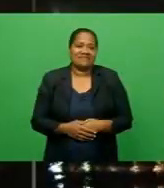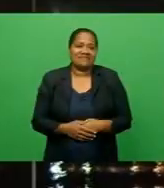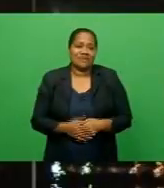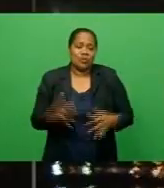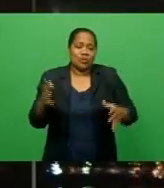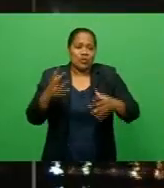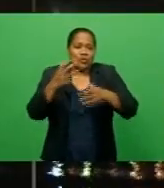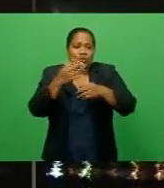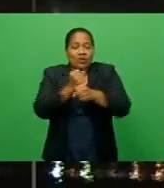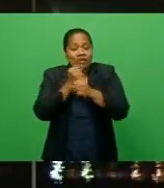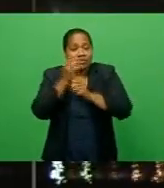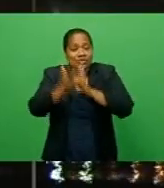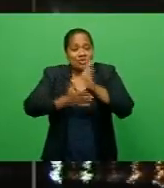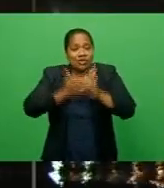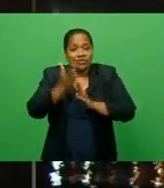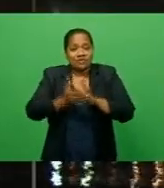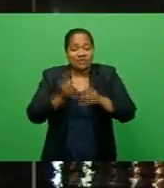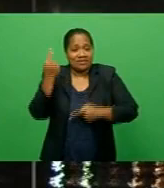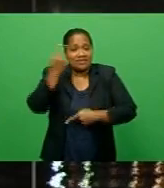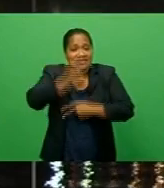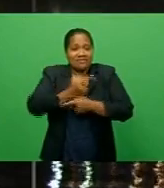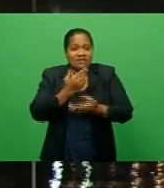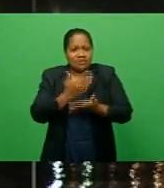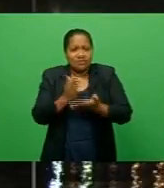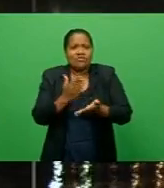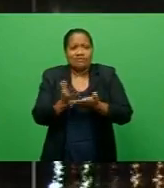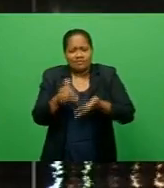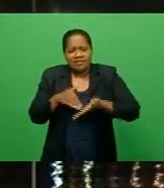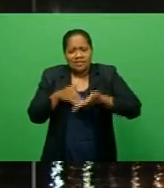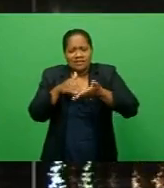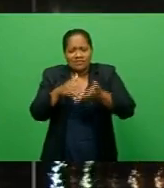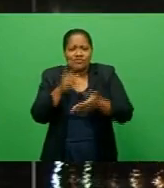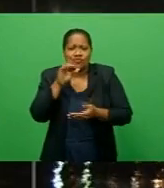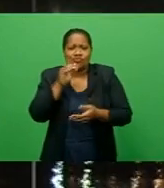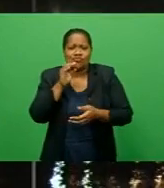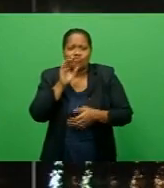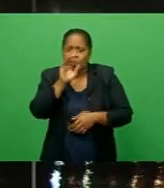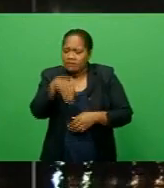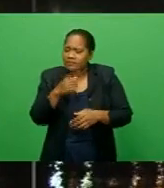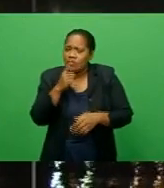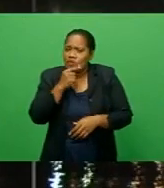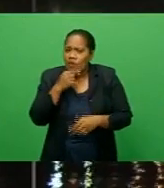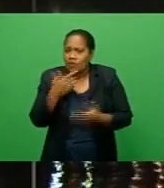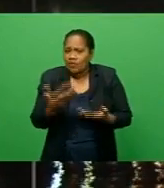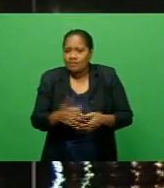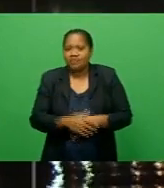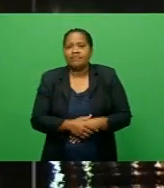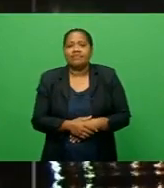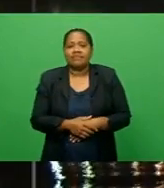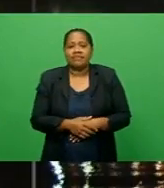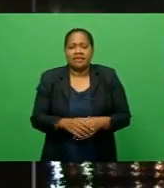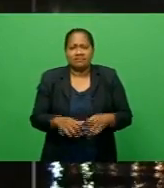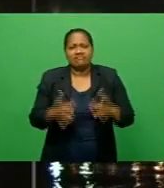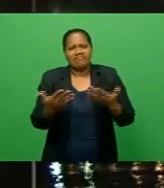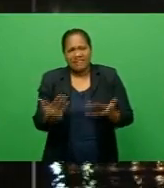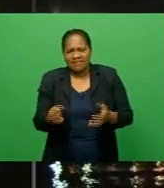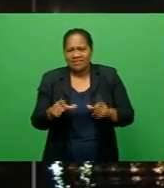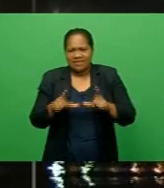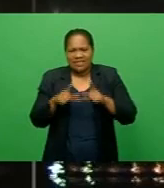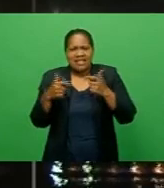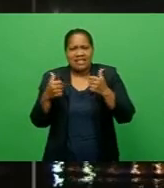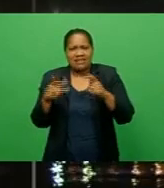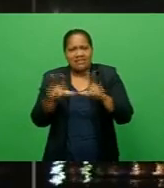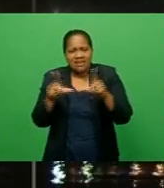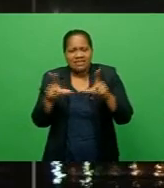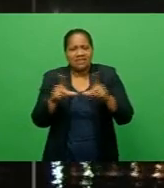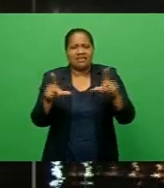And recapping the main stories for tonight, FNPF may help shore up home loans. Collusion between licensed and unlicensed electrical